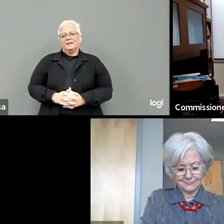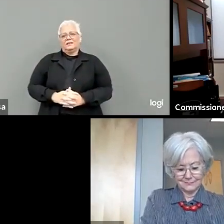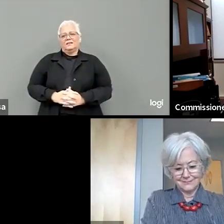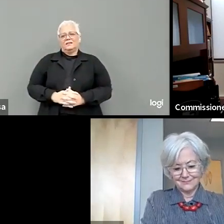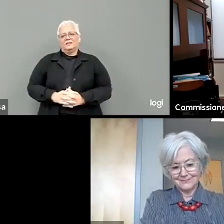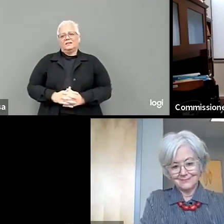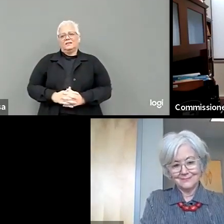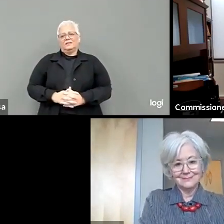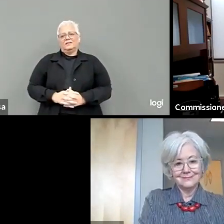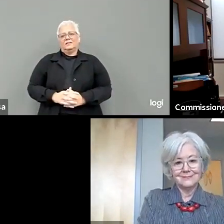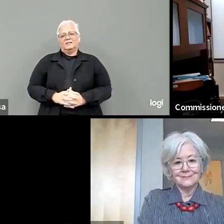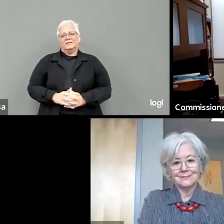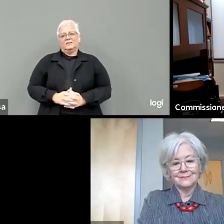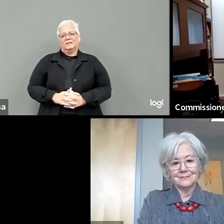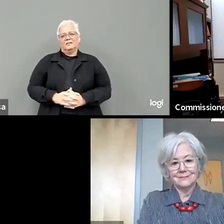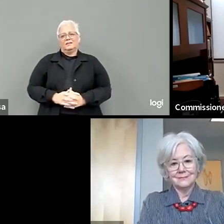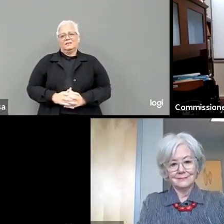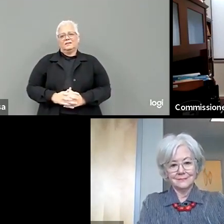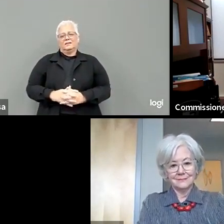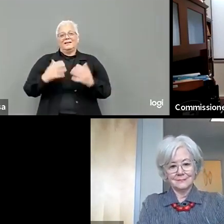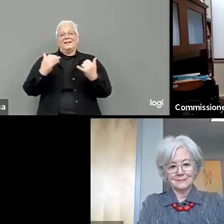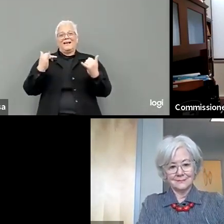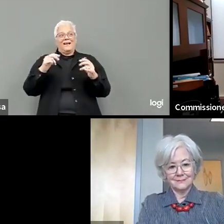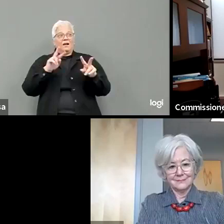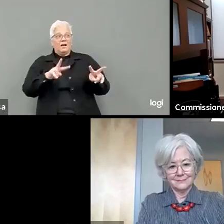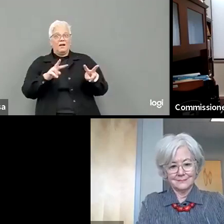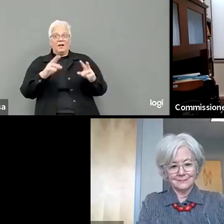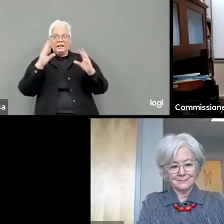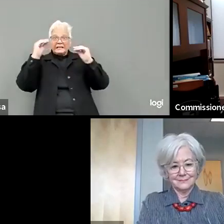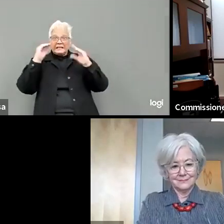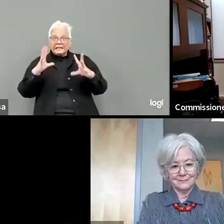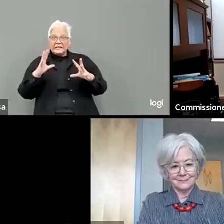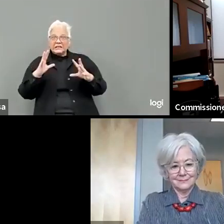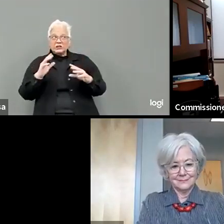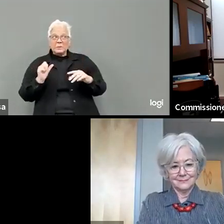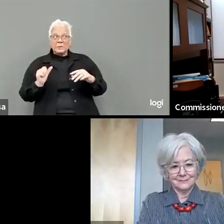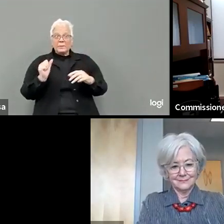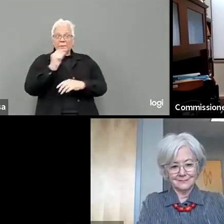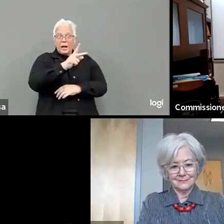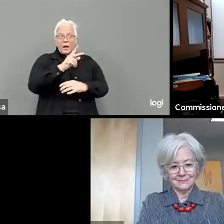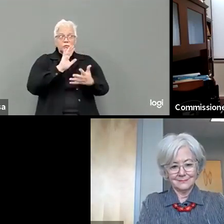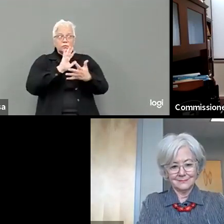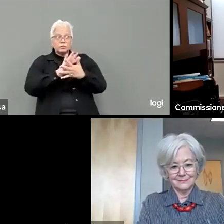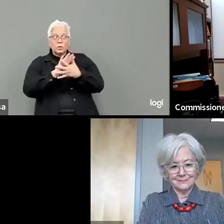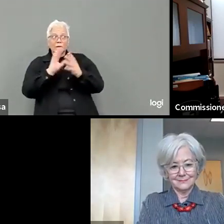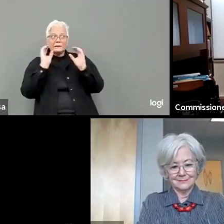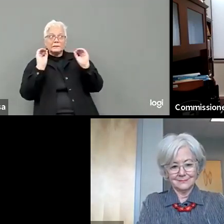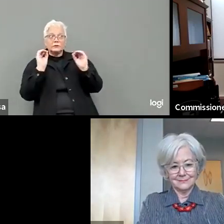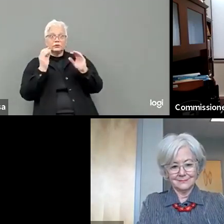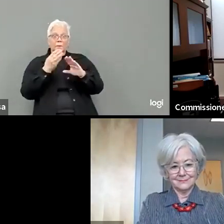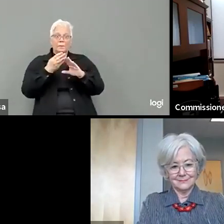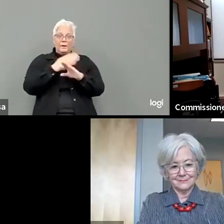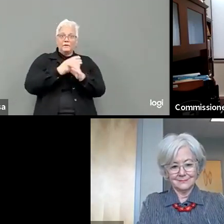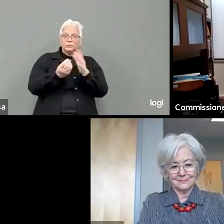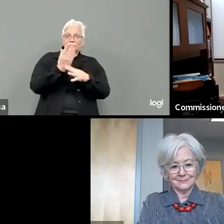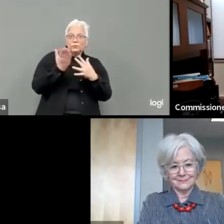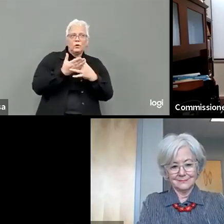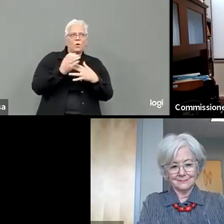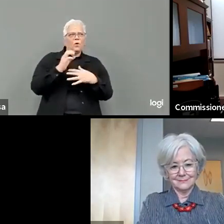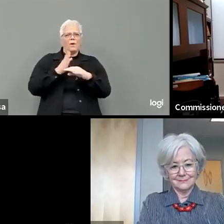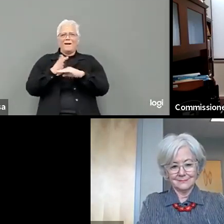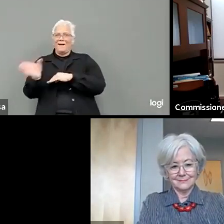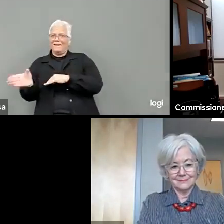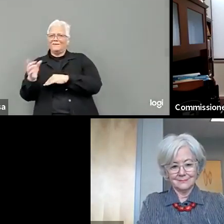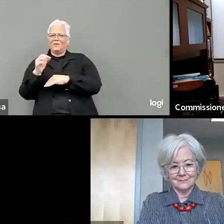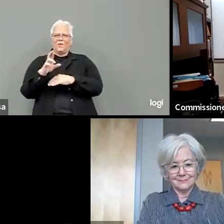been mentioned. And so my hope is that we can get there. But I think everyone involved